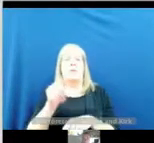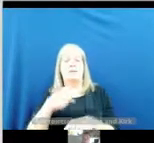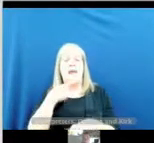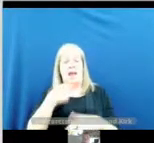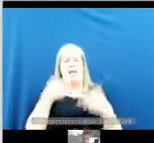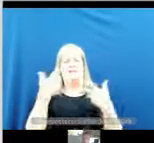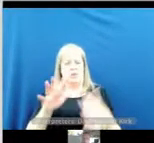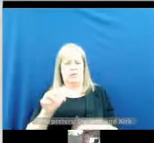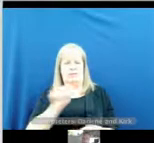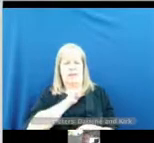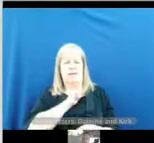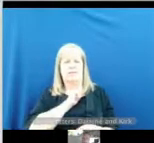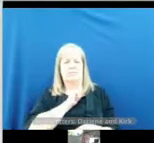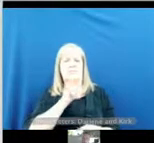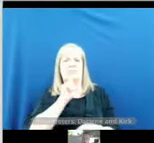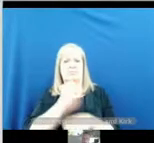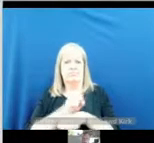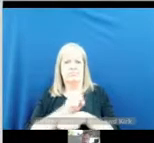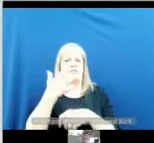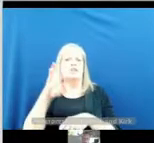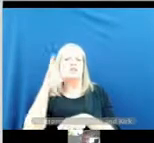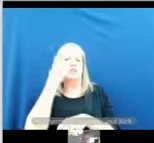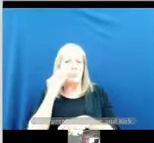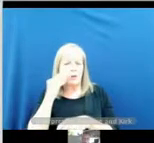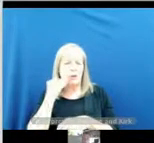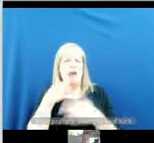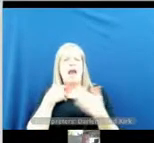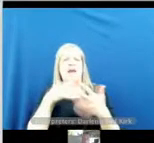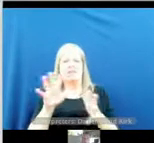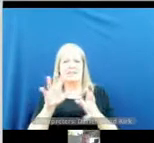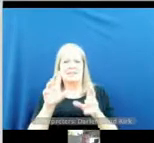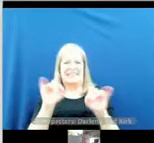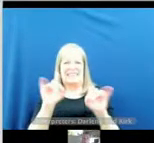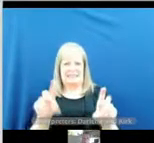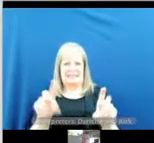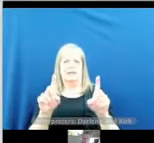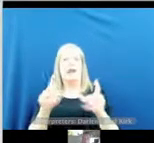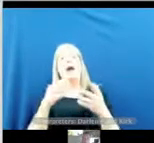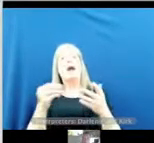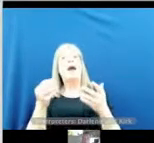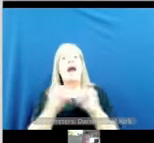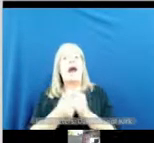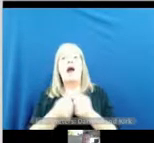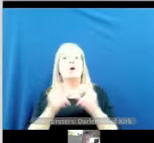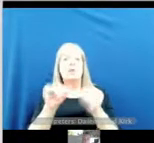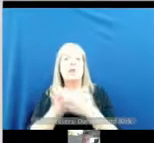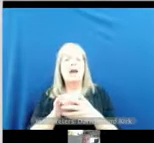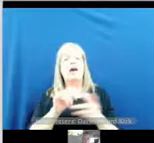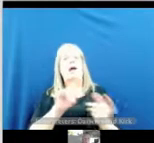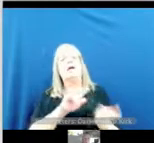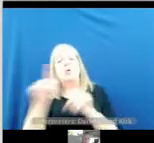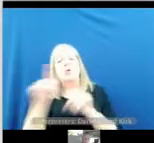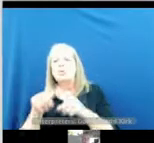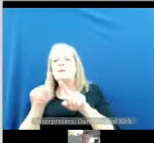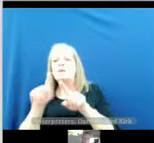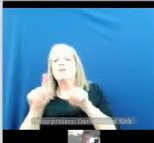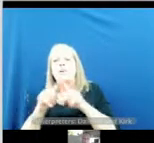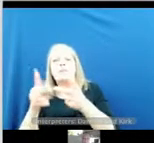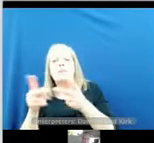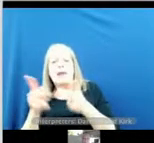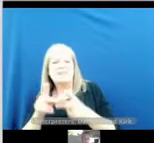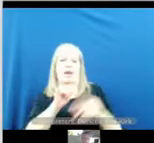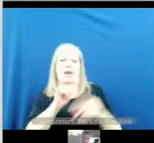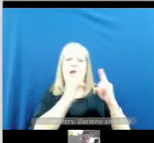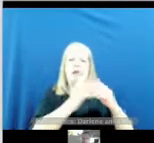there. And to be able to do that by going to these places, going to camps or retreats or